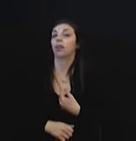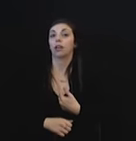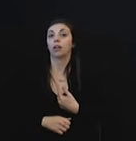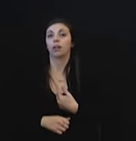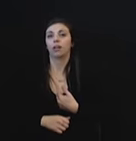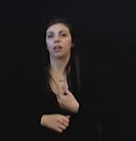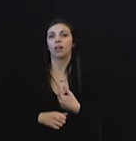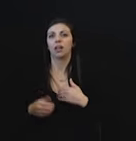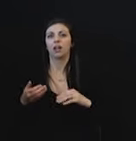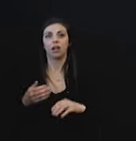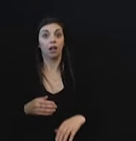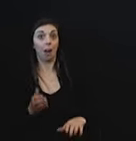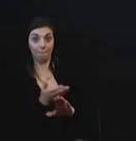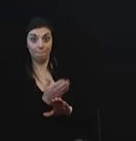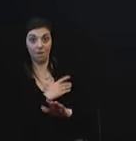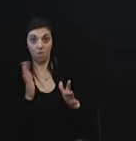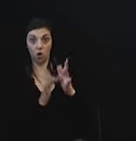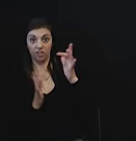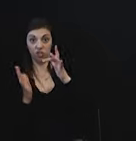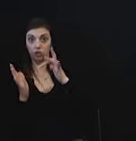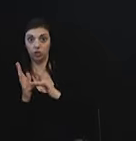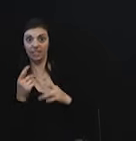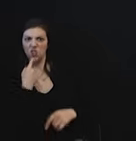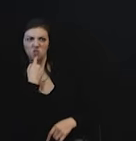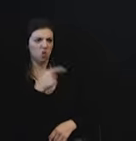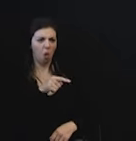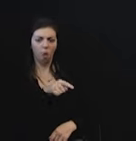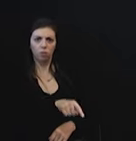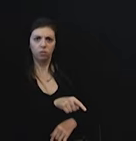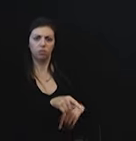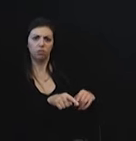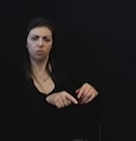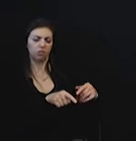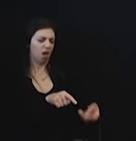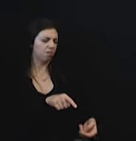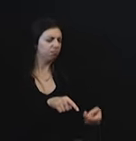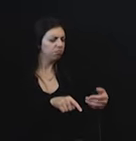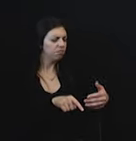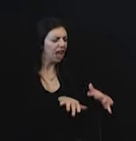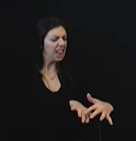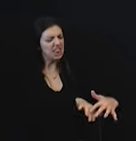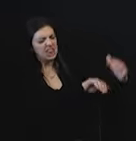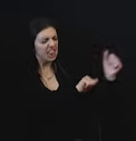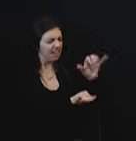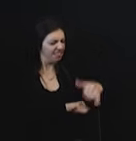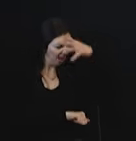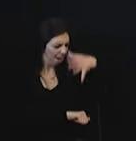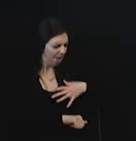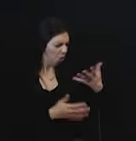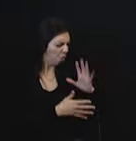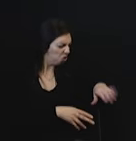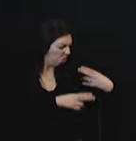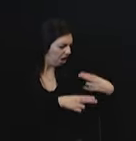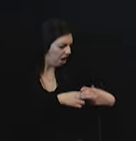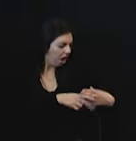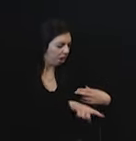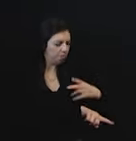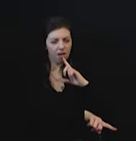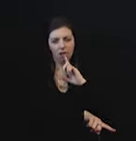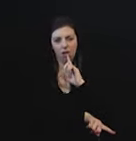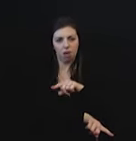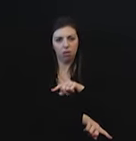For he had told him, "Come out of the man, you unclean spirit." "What is your name?" he asked him. "My name is Legion," he answered